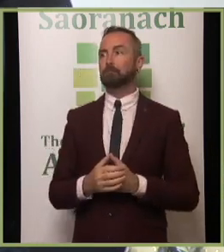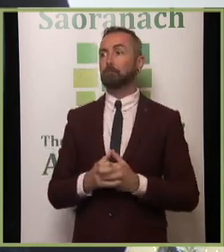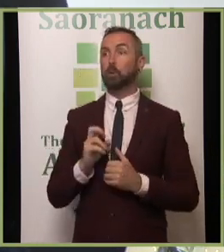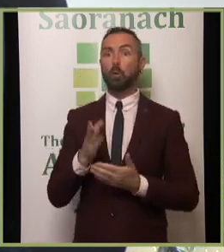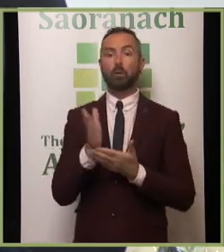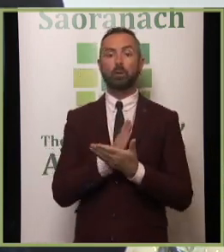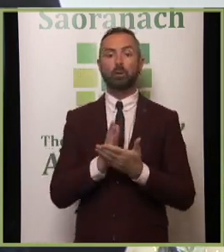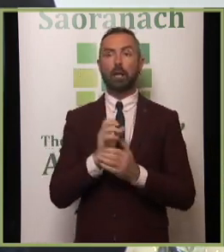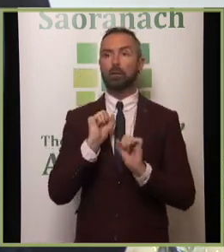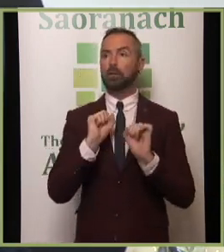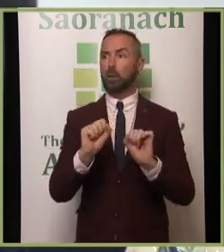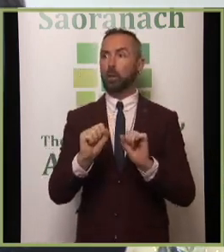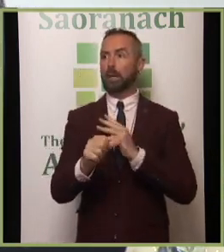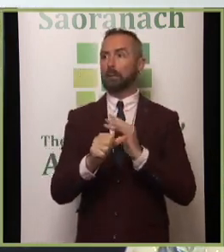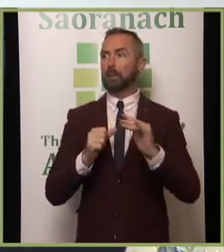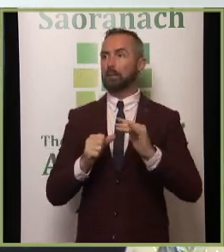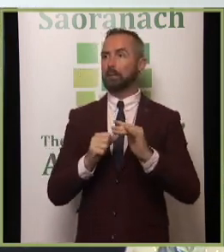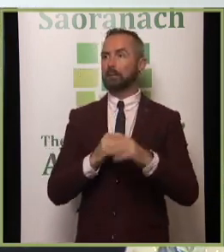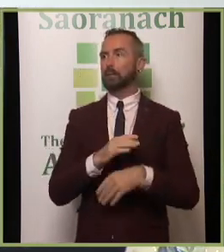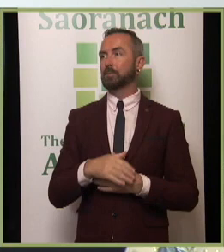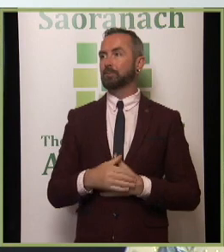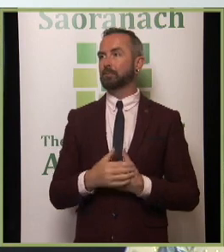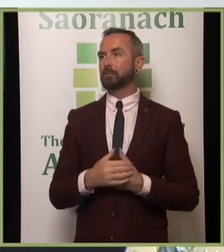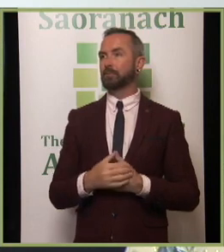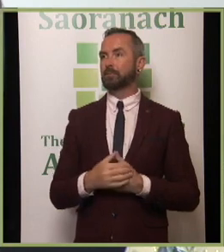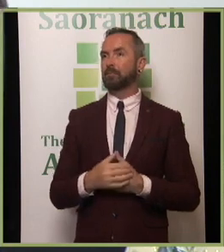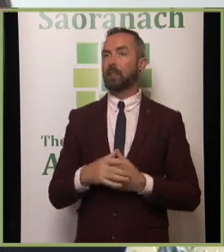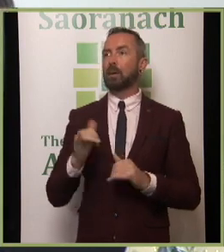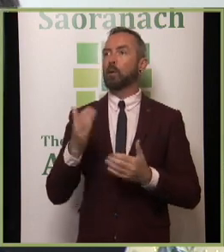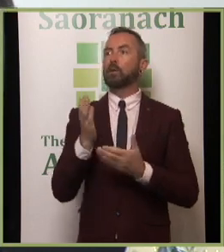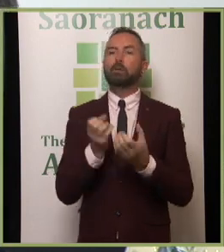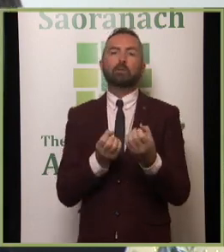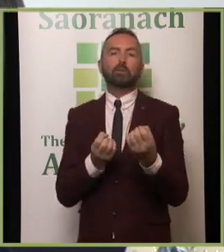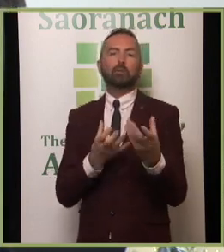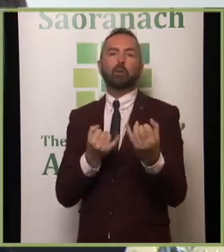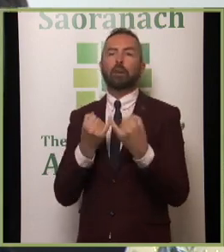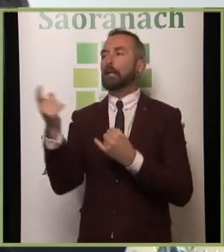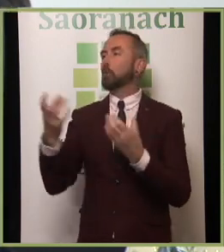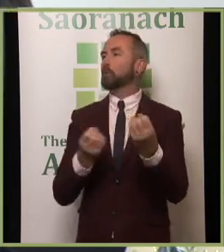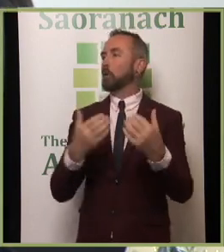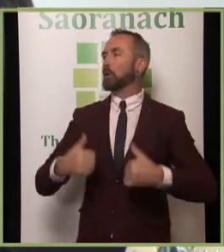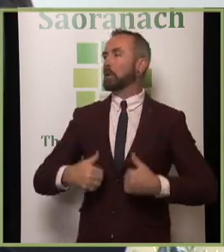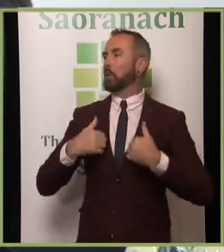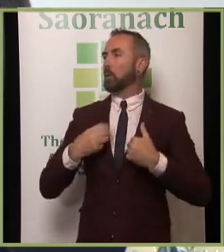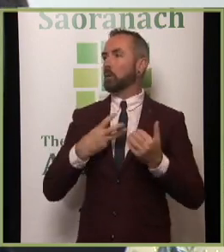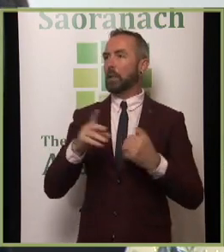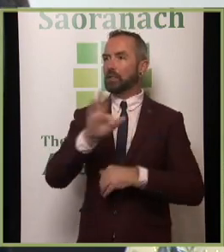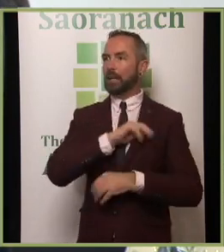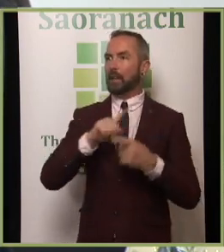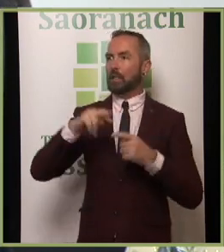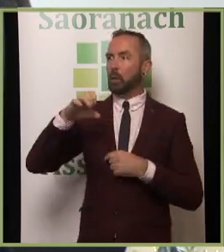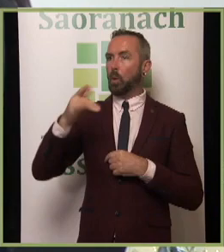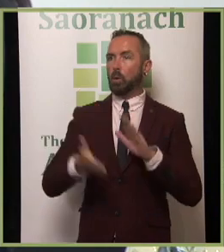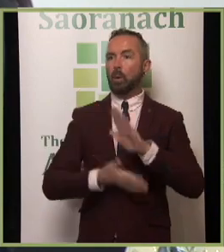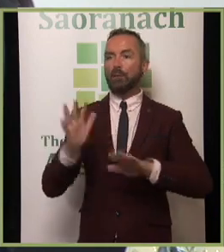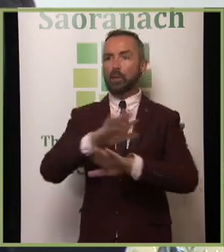your experiences. And not to jump on your parade, Nessa, but stories like your story this morning, where yourself and Nicole went for a swim, and